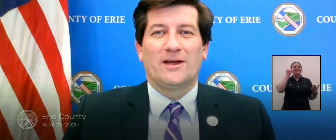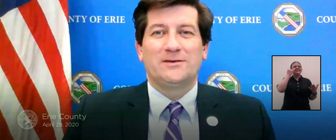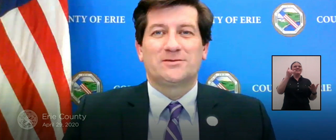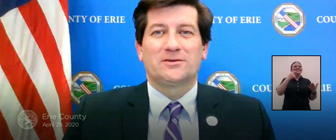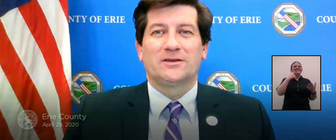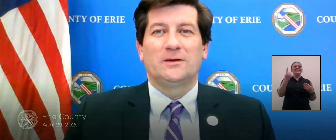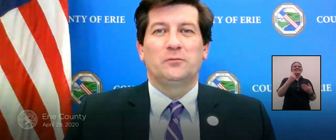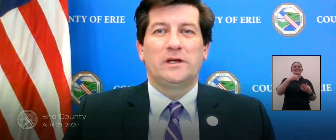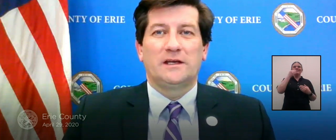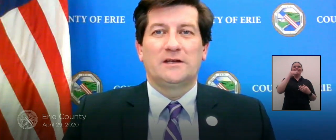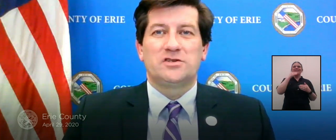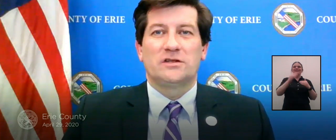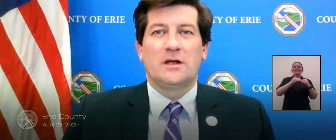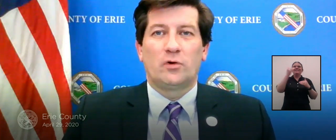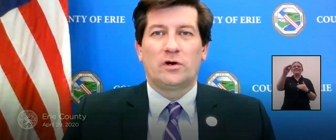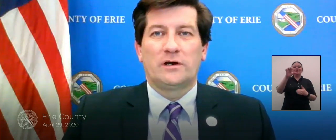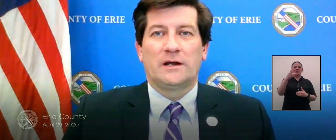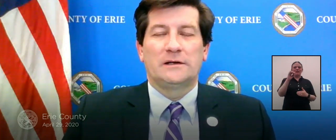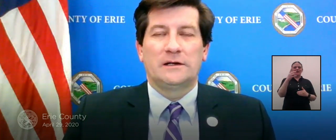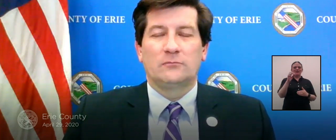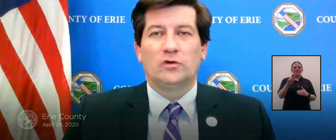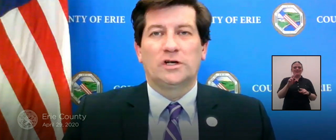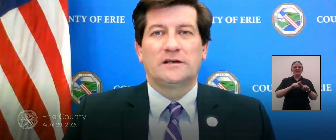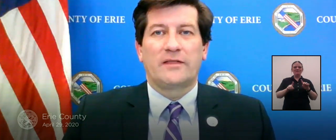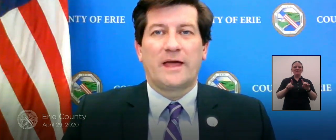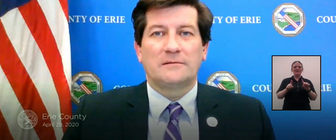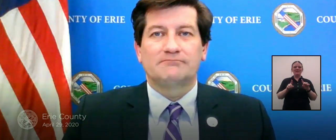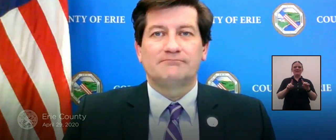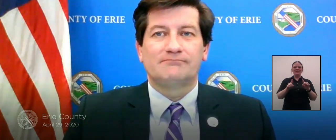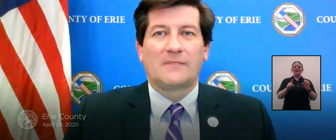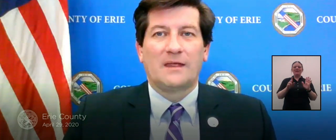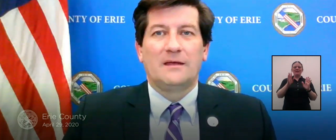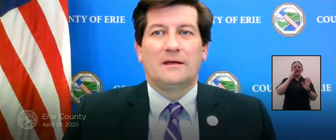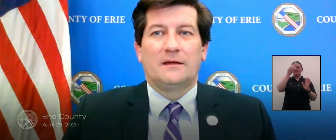but we can get you the number and we'll look into